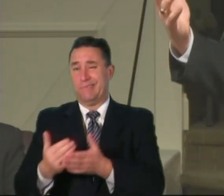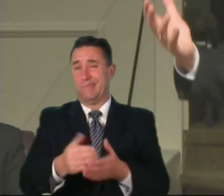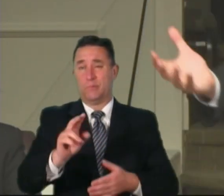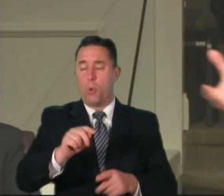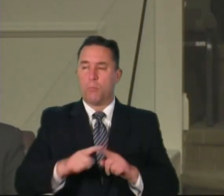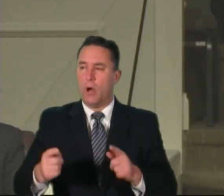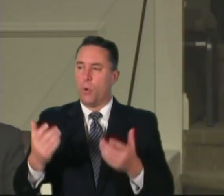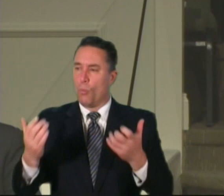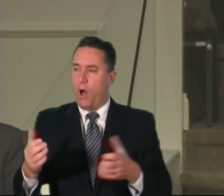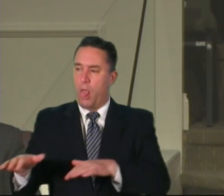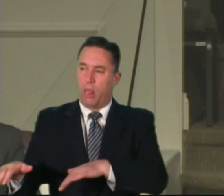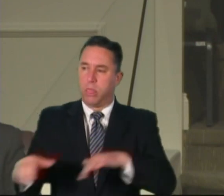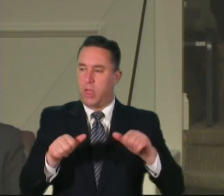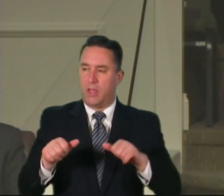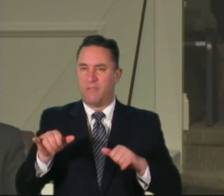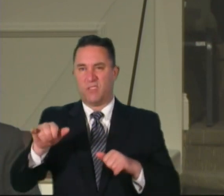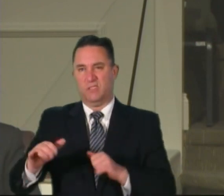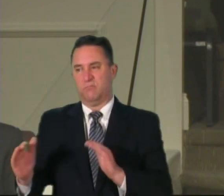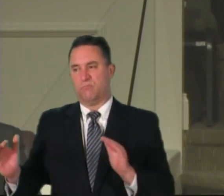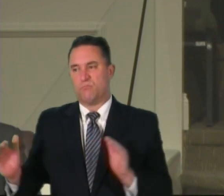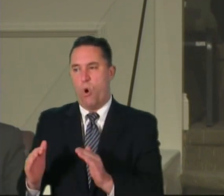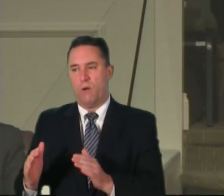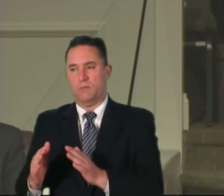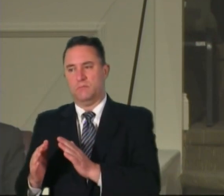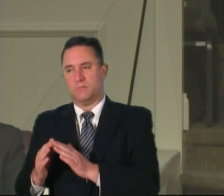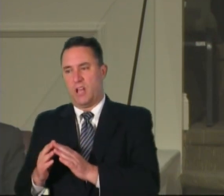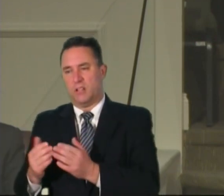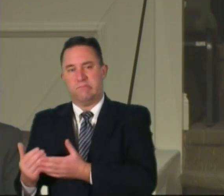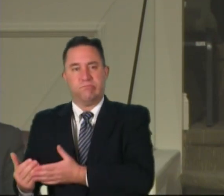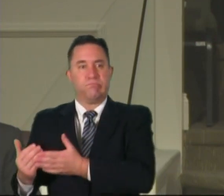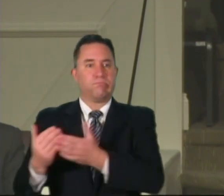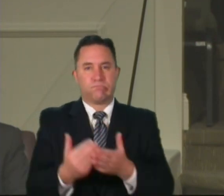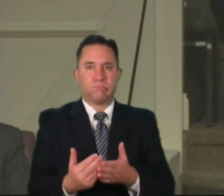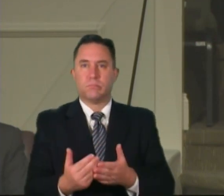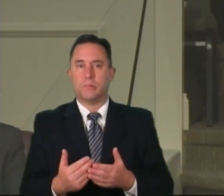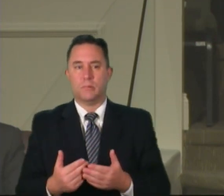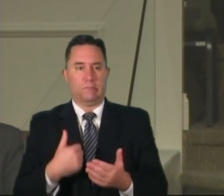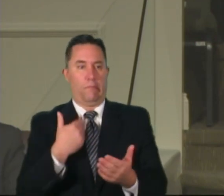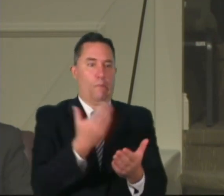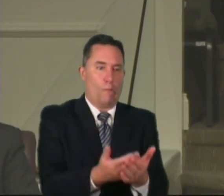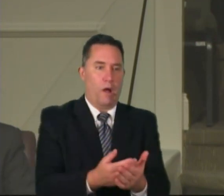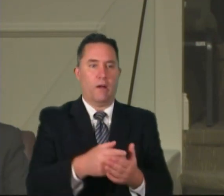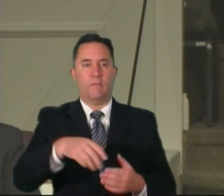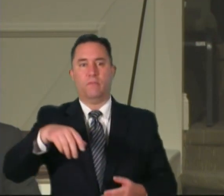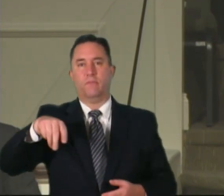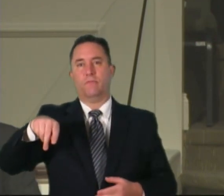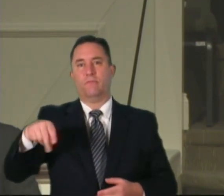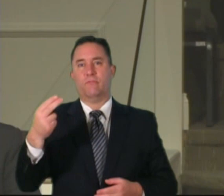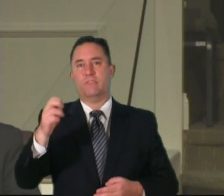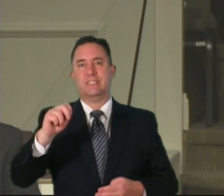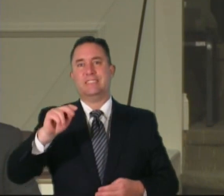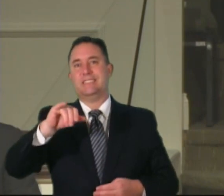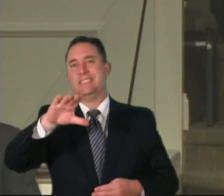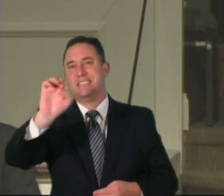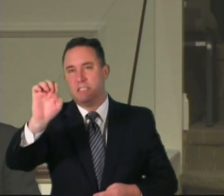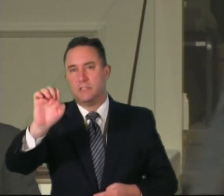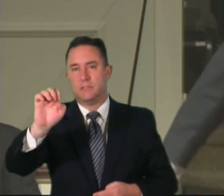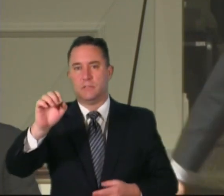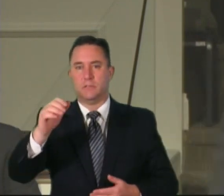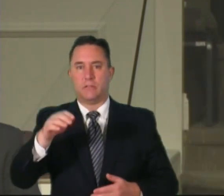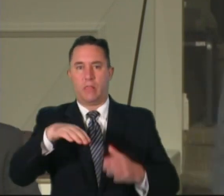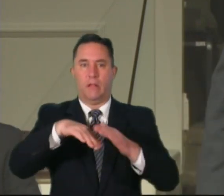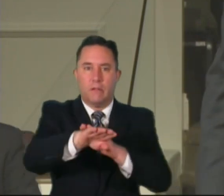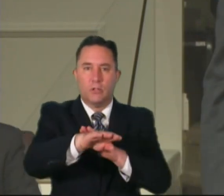they wanted to get out of that podunk port and get on down the road, at least make it to Phoenice, and hopefully get on